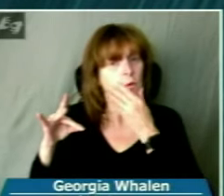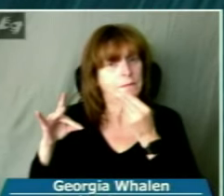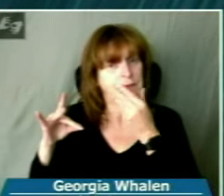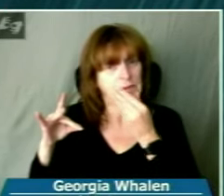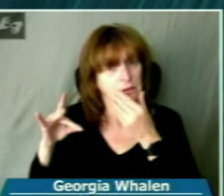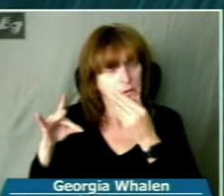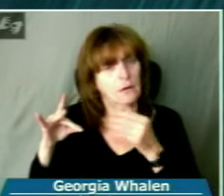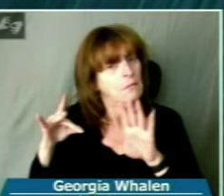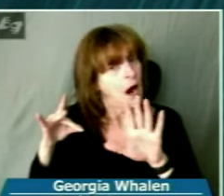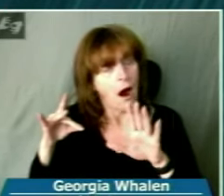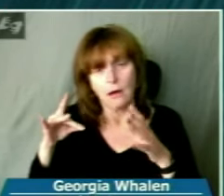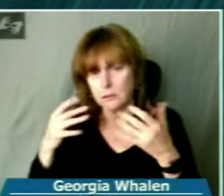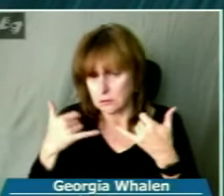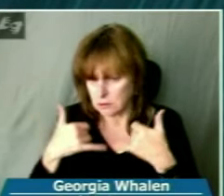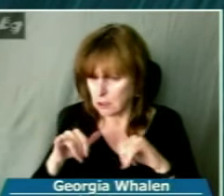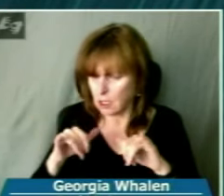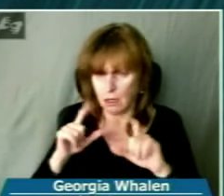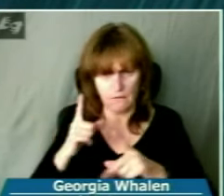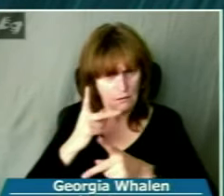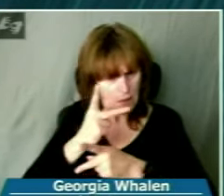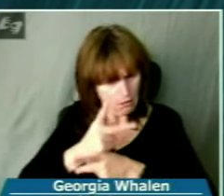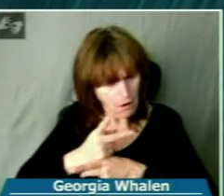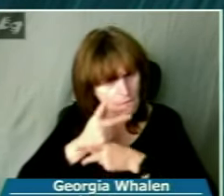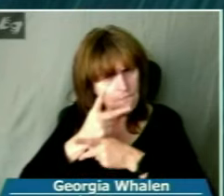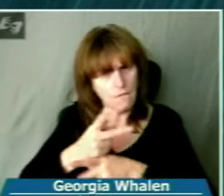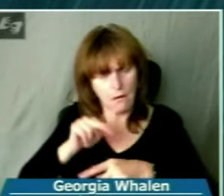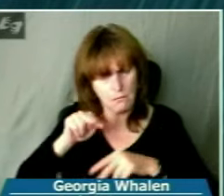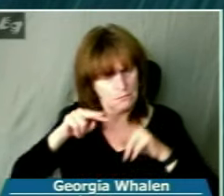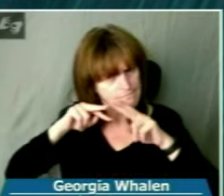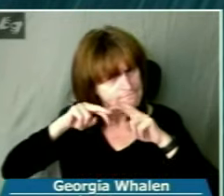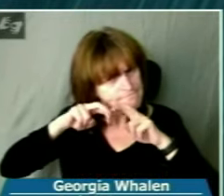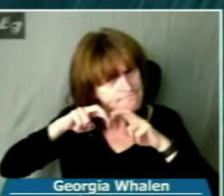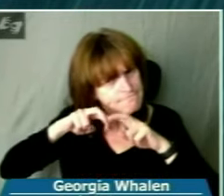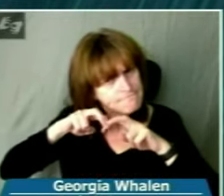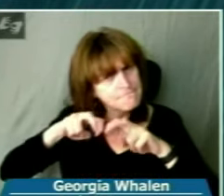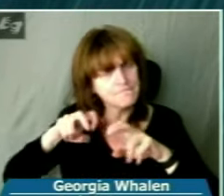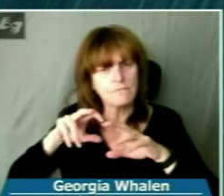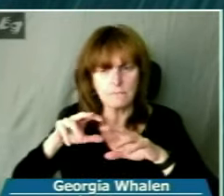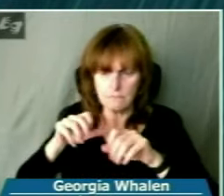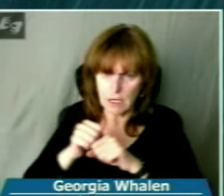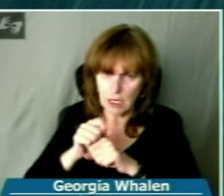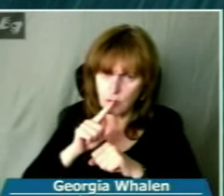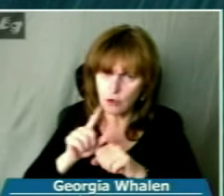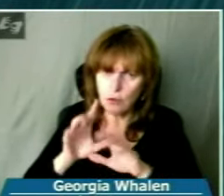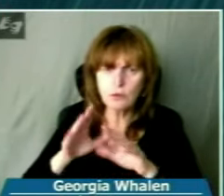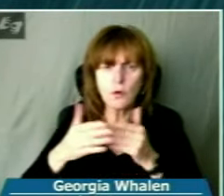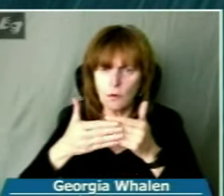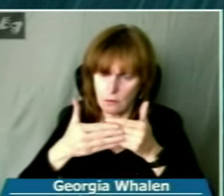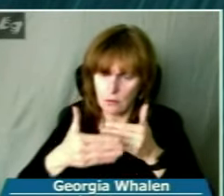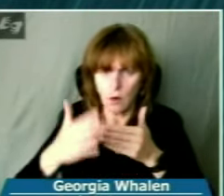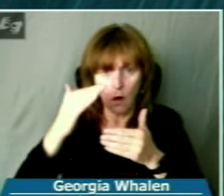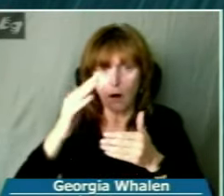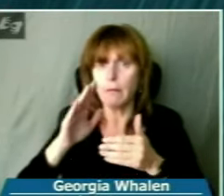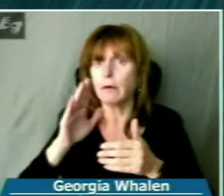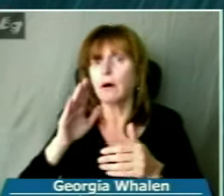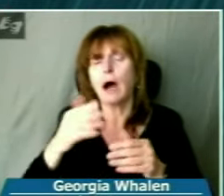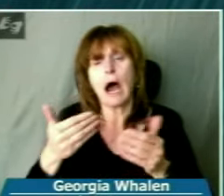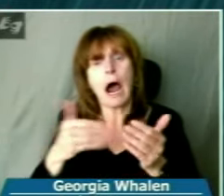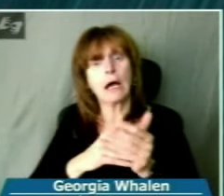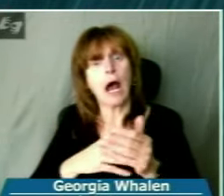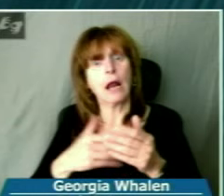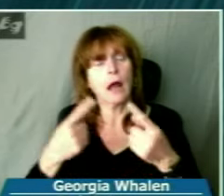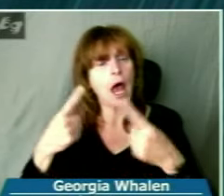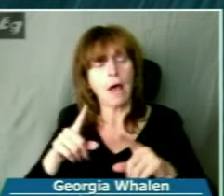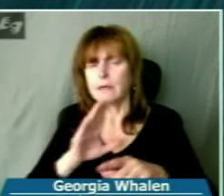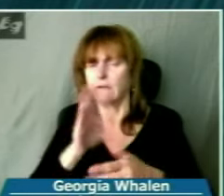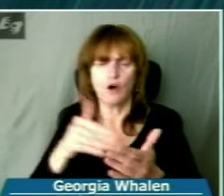on and look at tests and see if there are any and let us know of them. So we sincerely hope it won't happen again. We have every faith in the Public Health